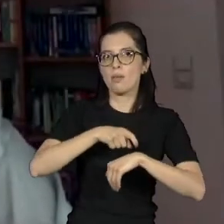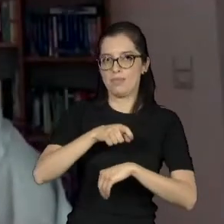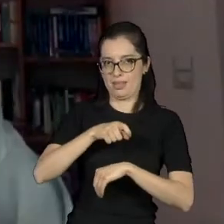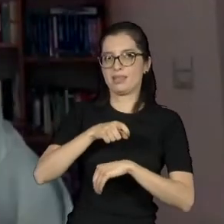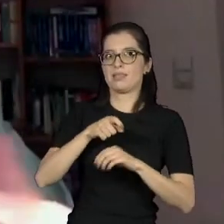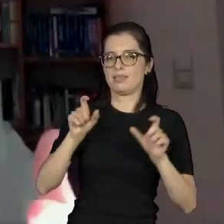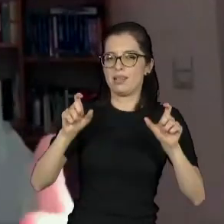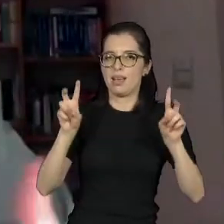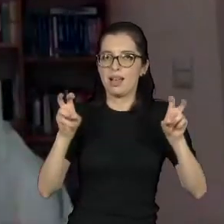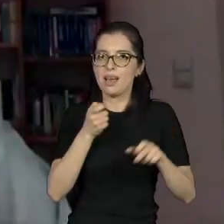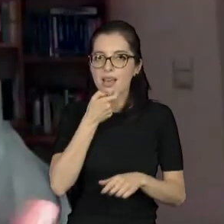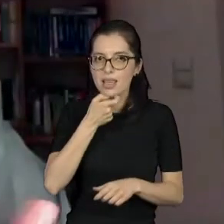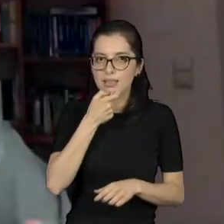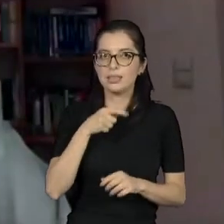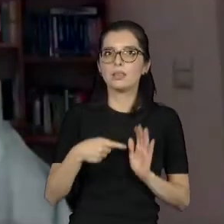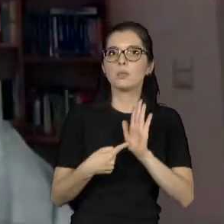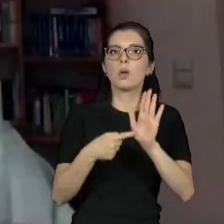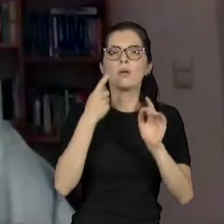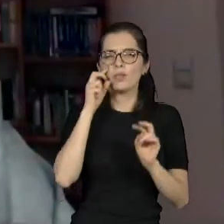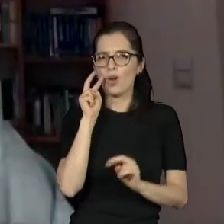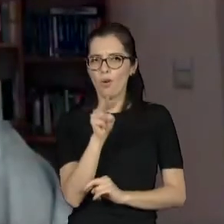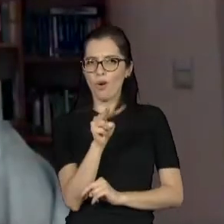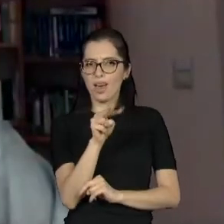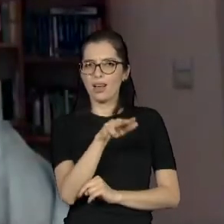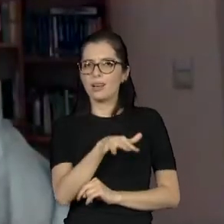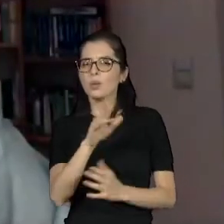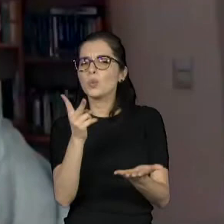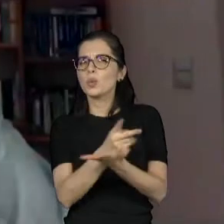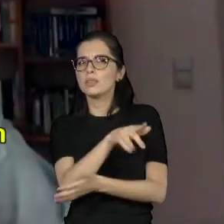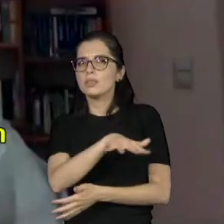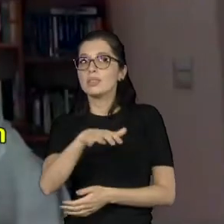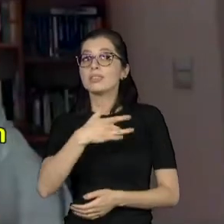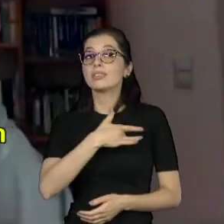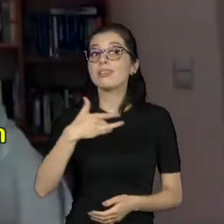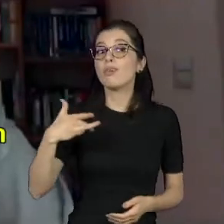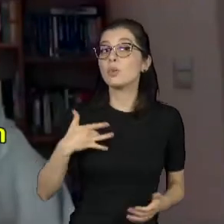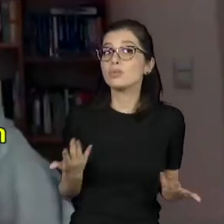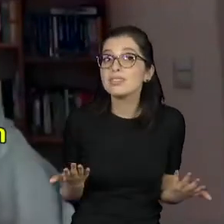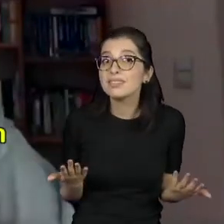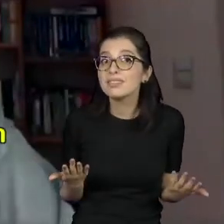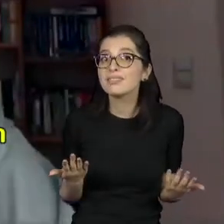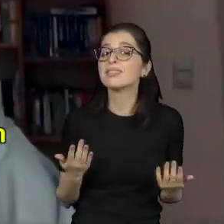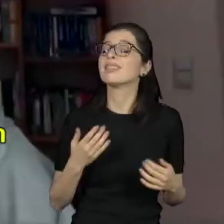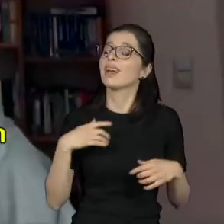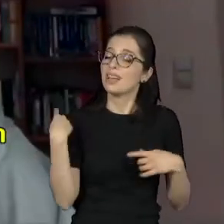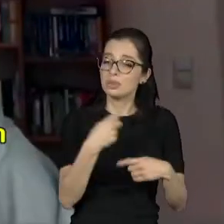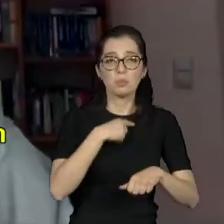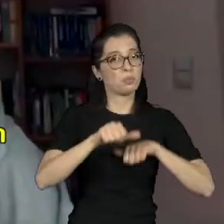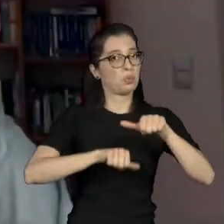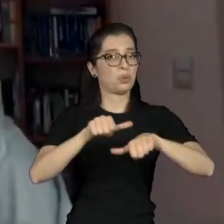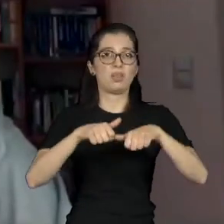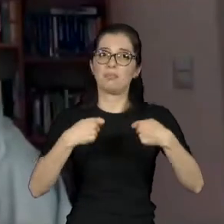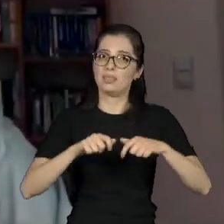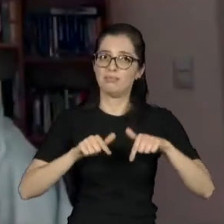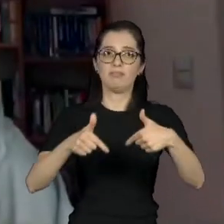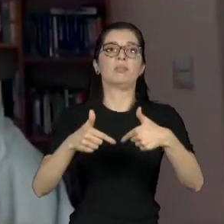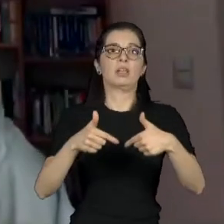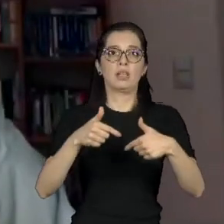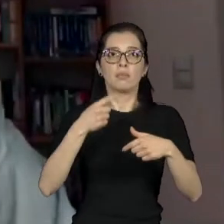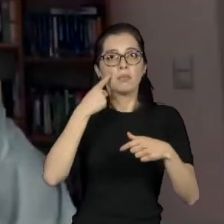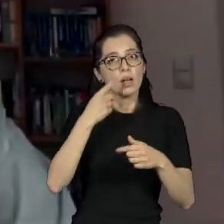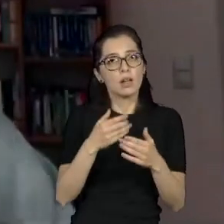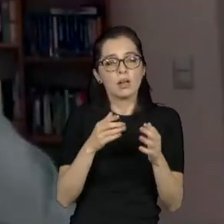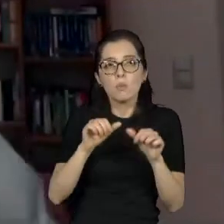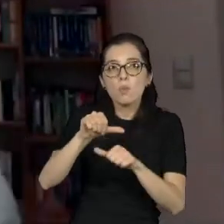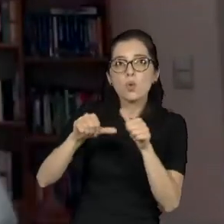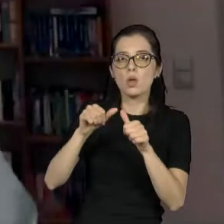is saying it's not working if you see what's happening on healthcare. So I think the types of changes that we've made has been indeed